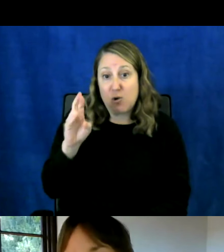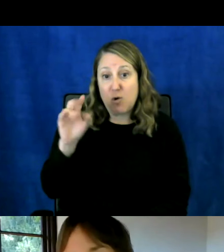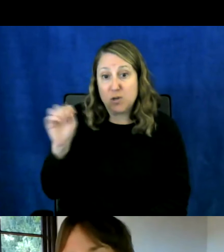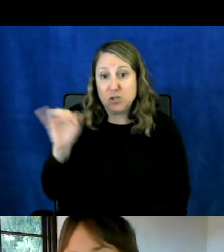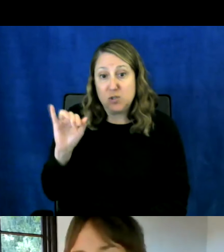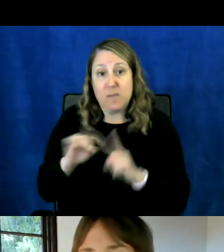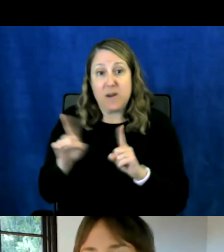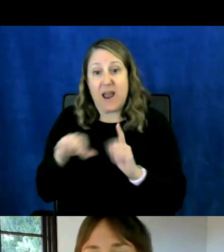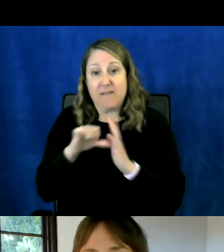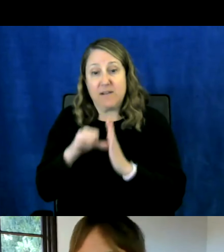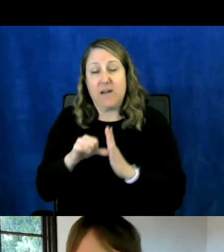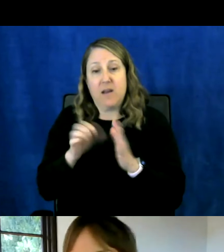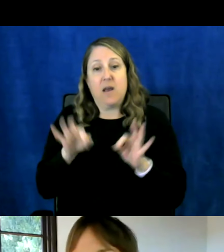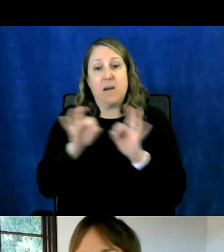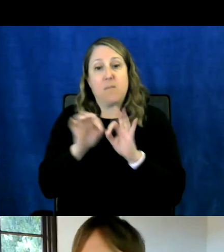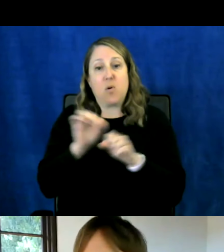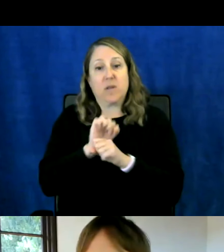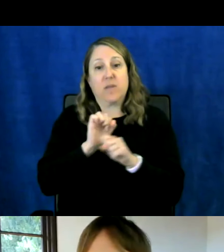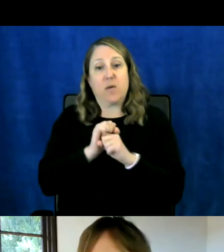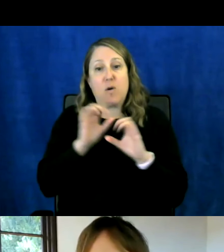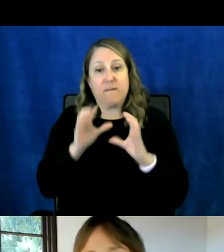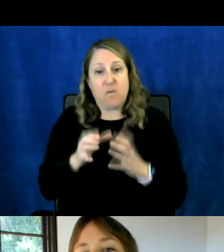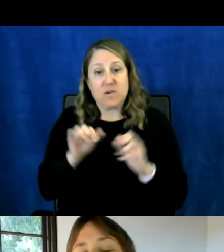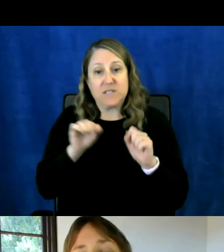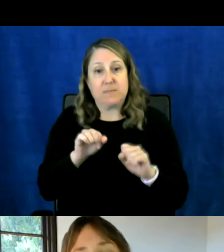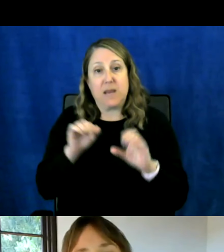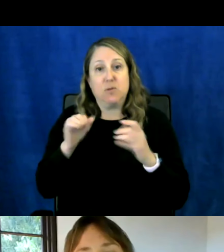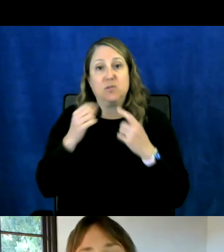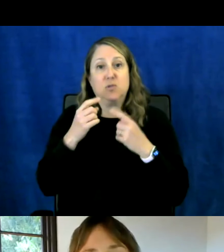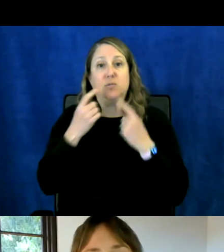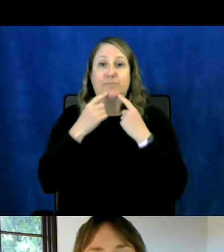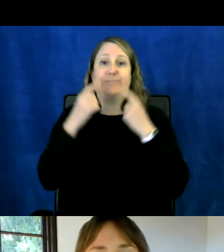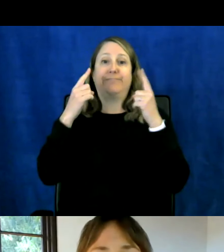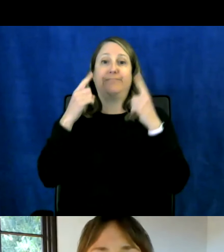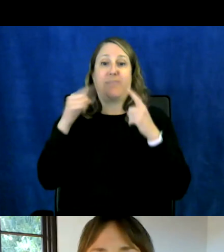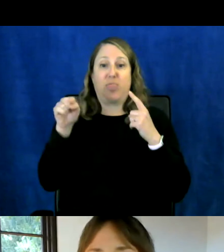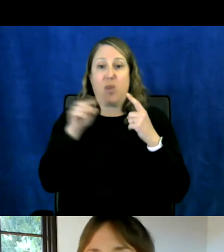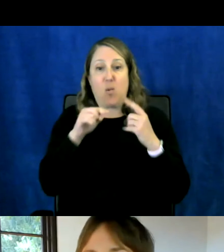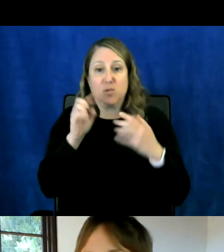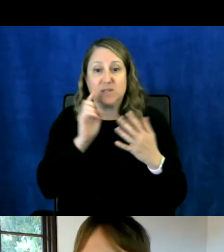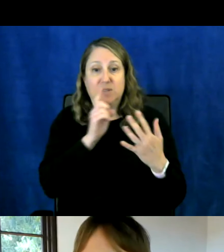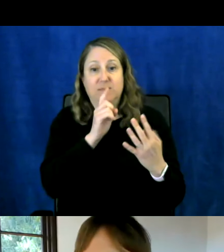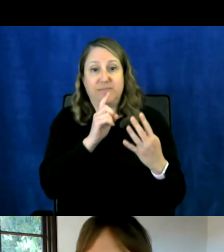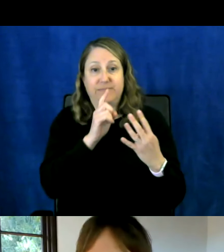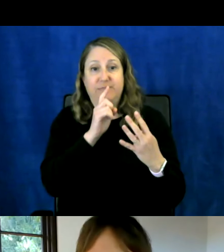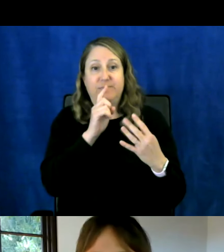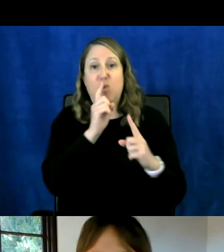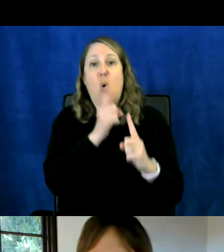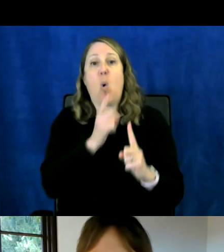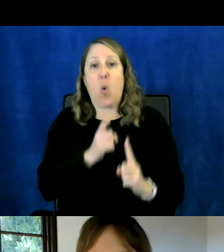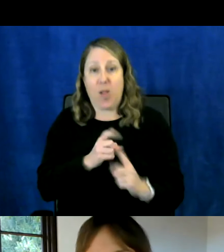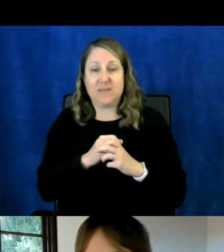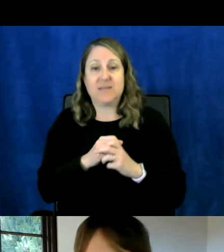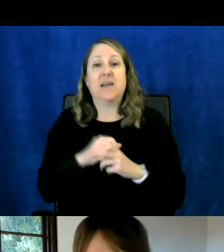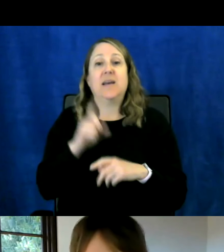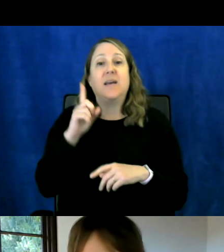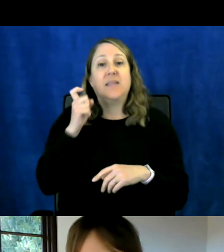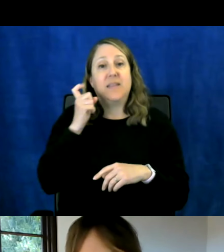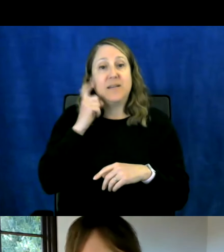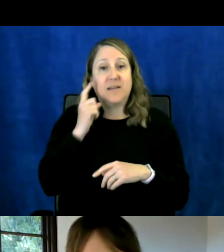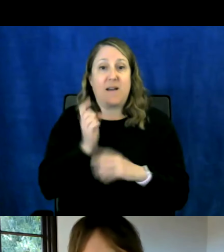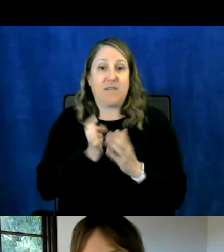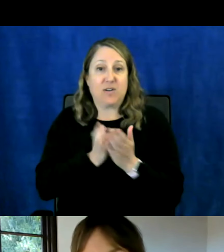important the workforce is to be able to actually accomplish these goals. So we, in the governor's January budget, proposed $1.7